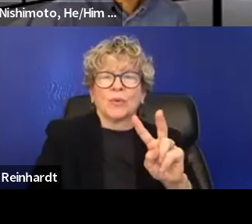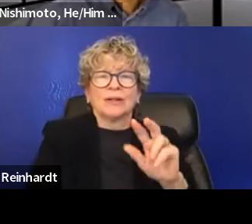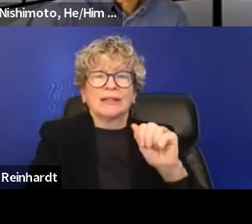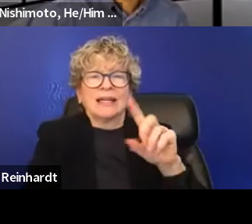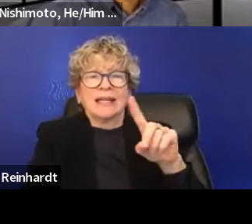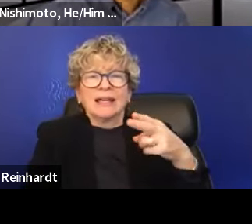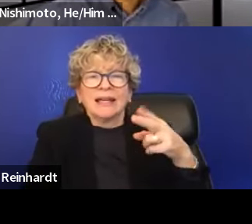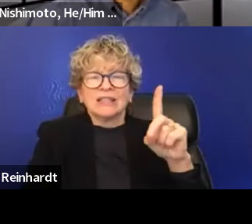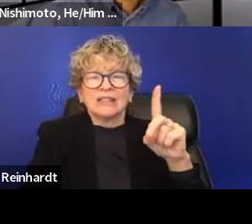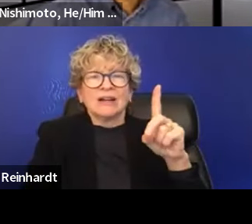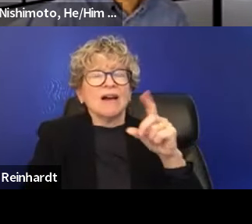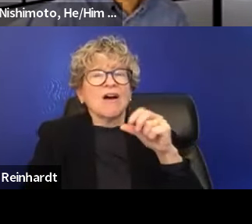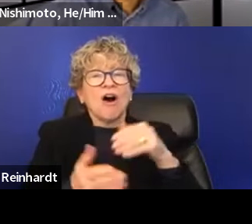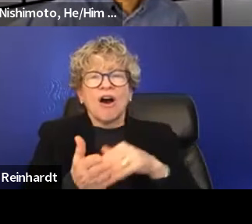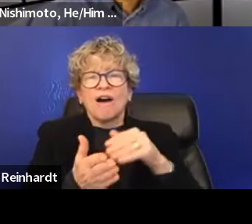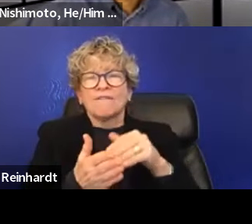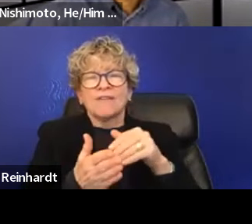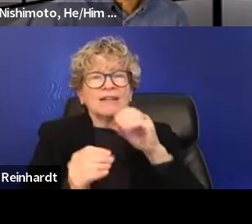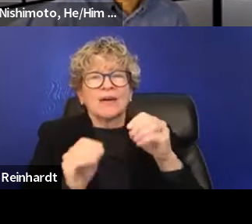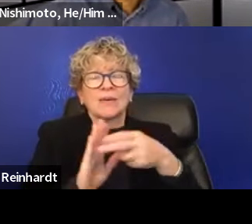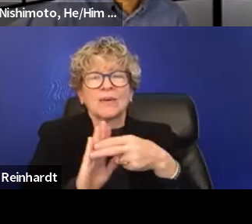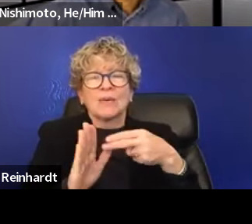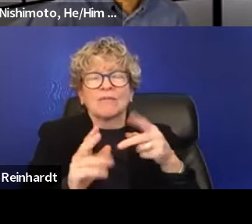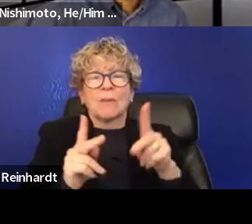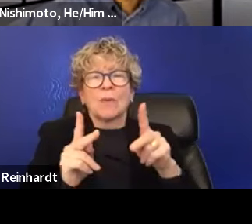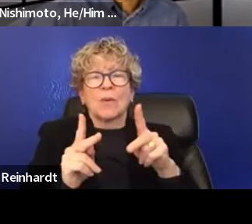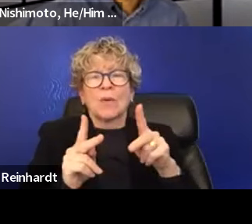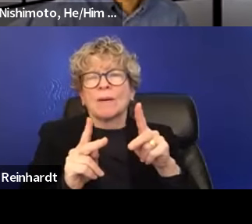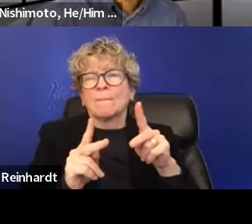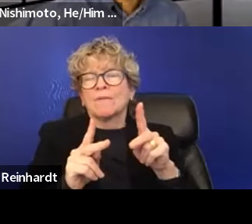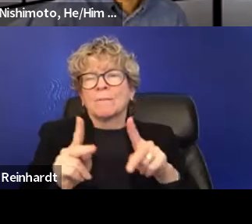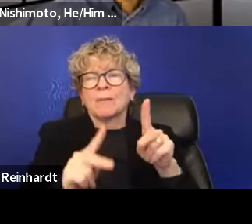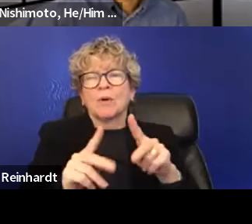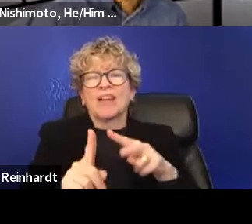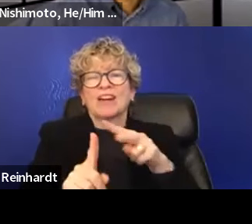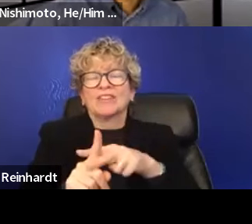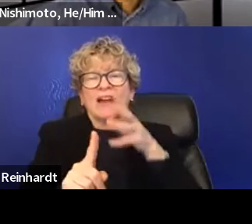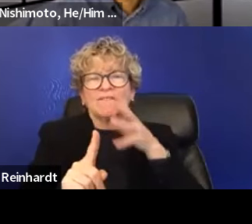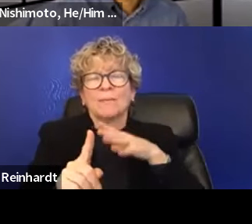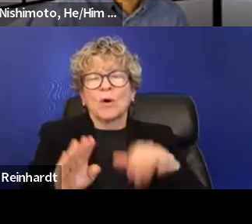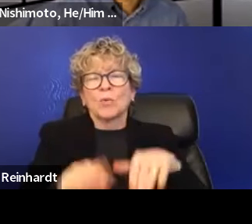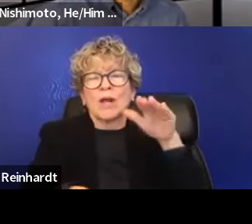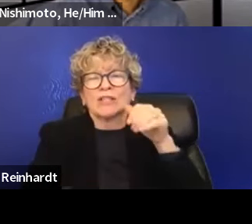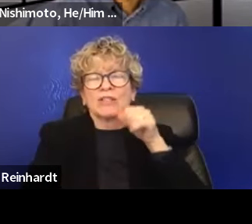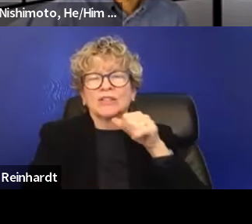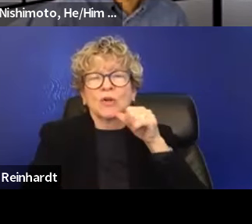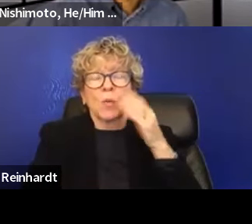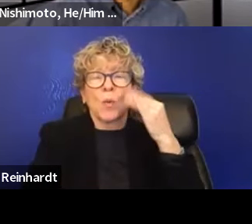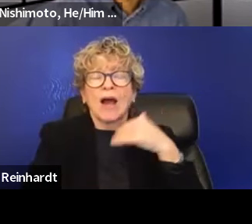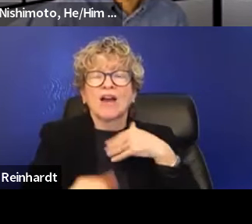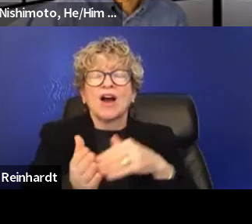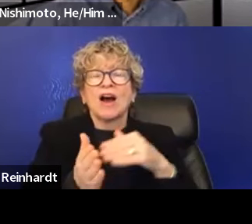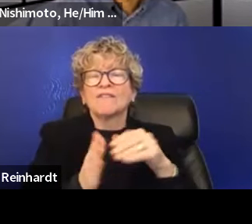ADHD is underdiagnosed in people who are assigned female or raised as girls. One reason for that is that a lot of symptoms don't show up